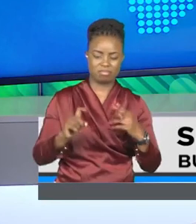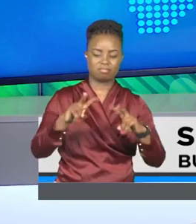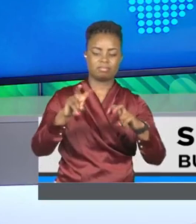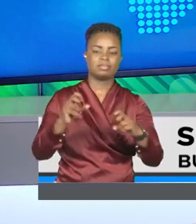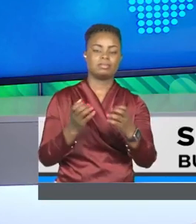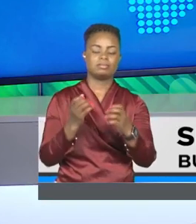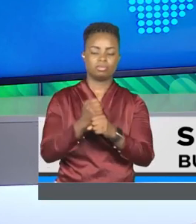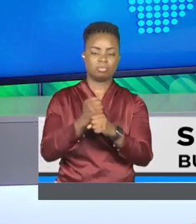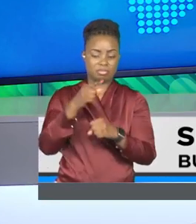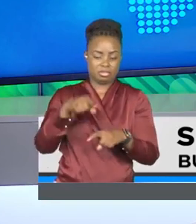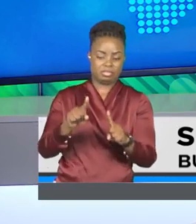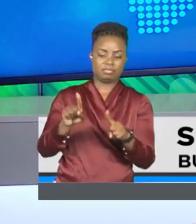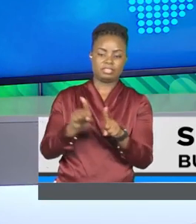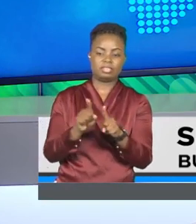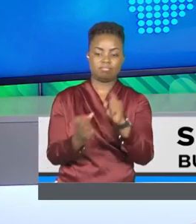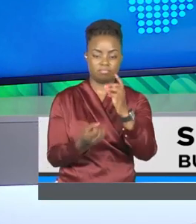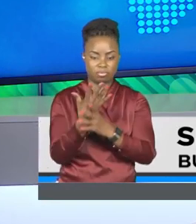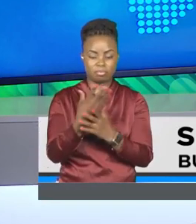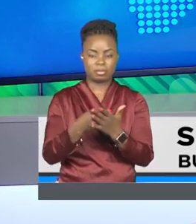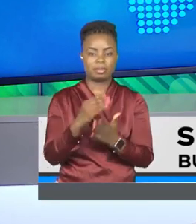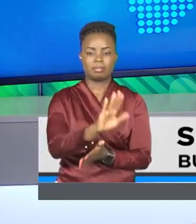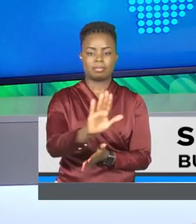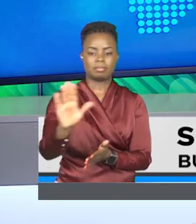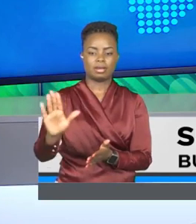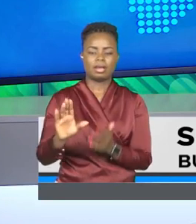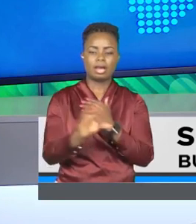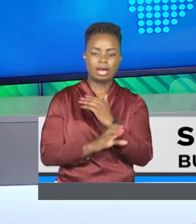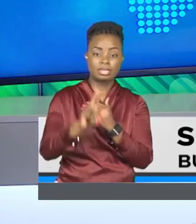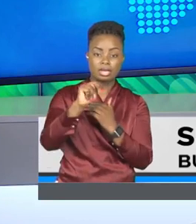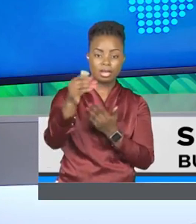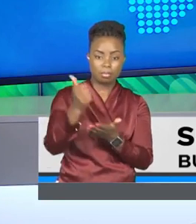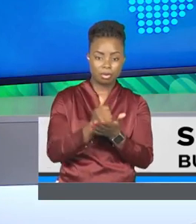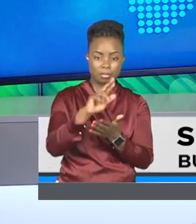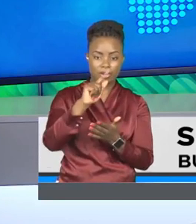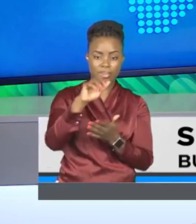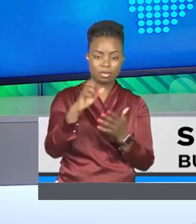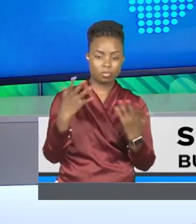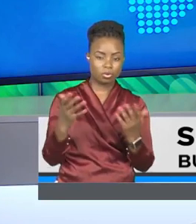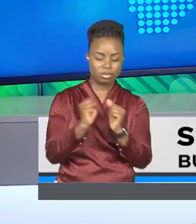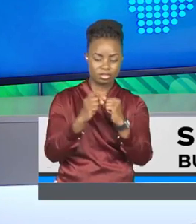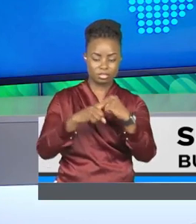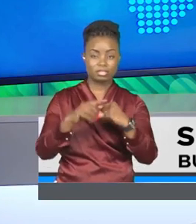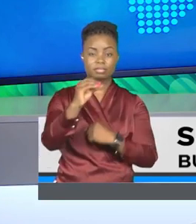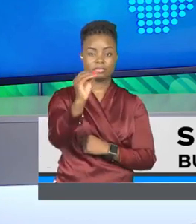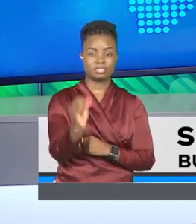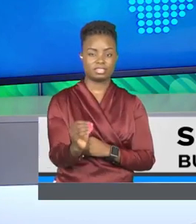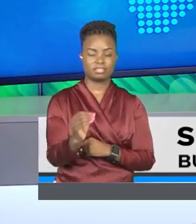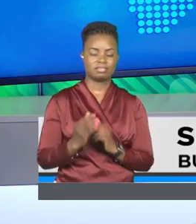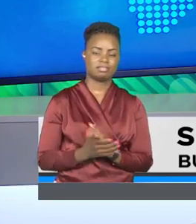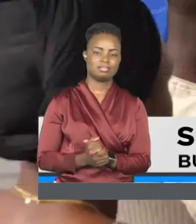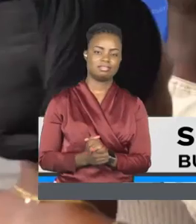as to generate their own income. The country's unemployment rate is estimated at 16%.